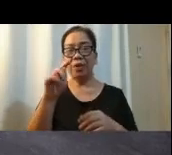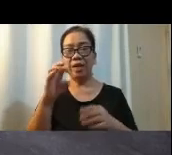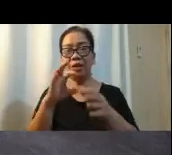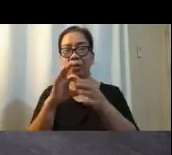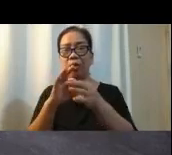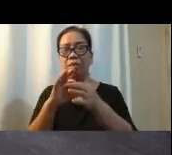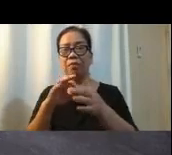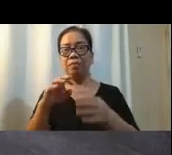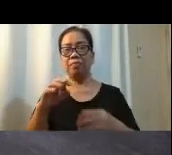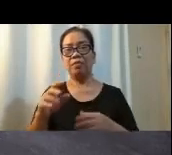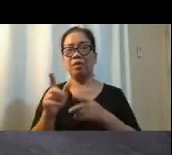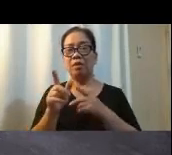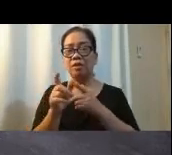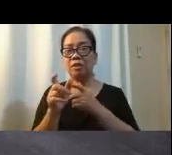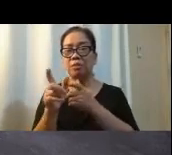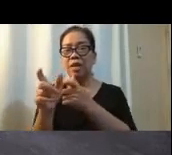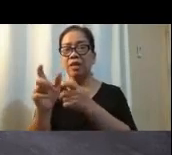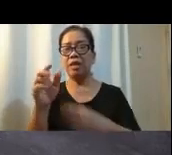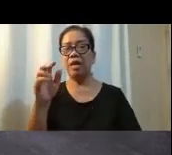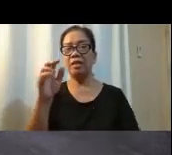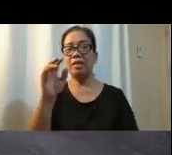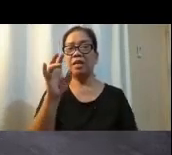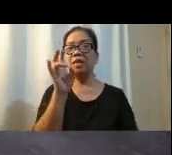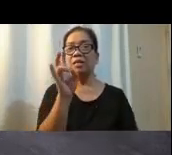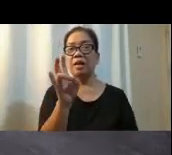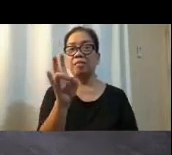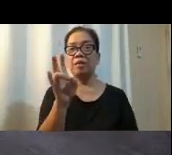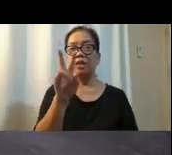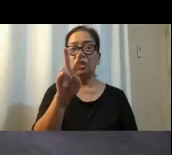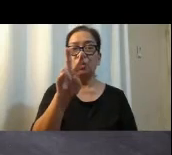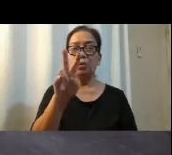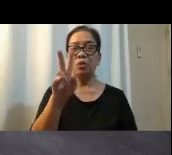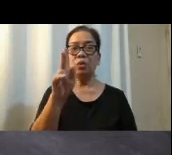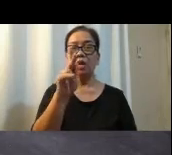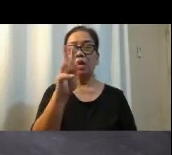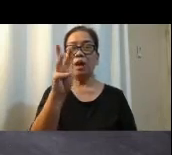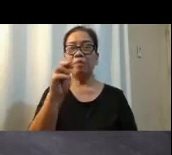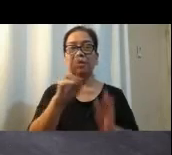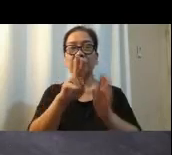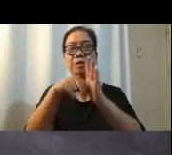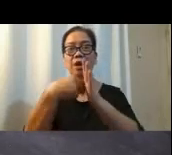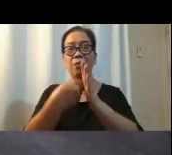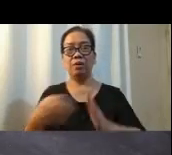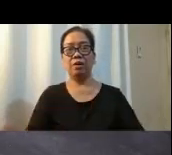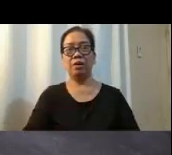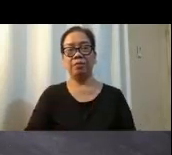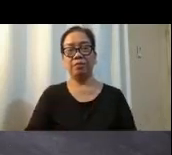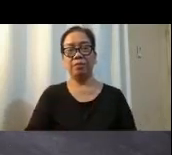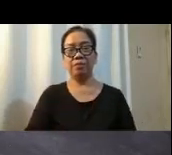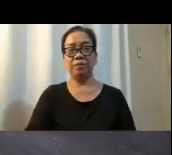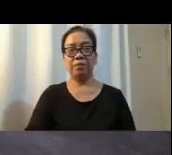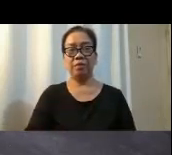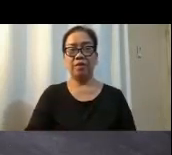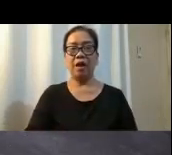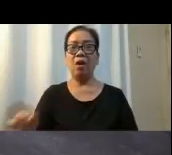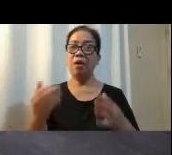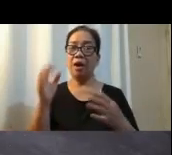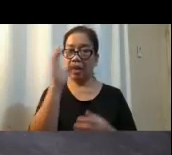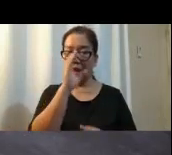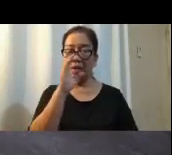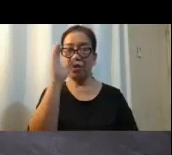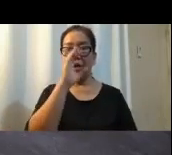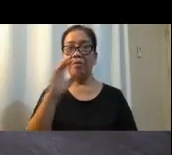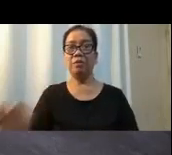average rate of the speed is 72 kilometers per hour?